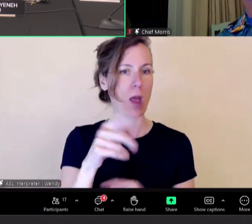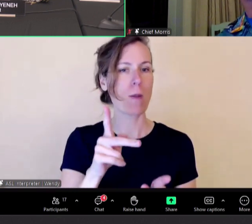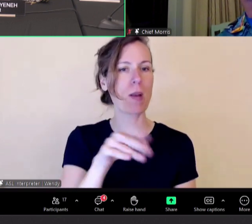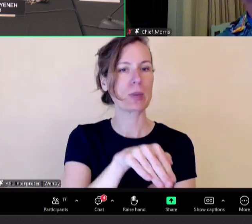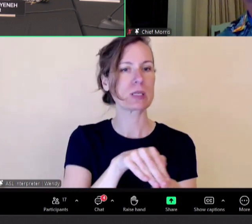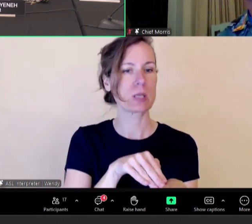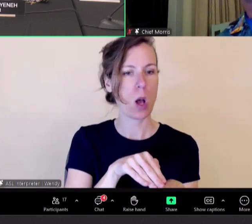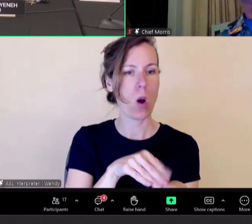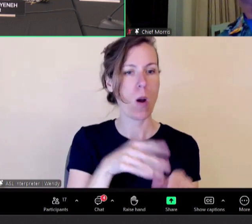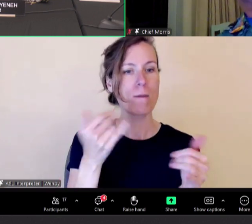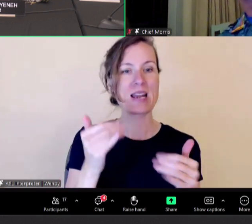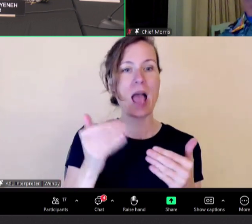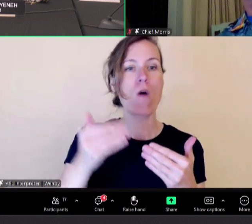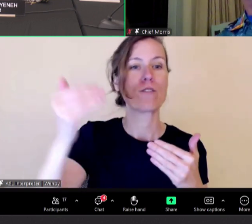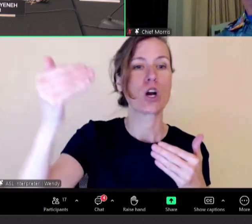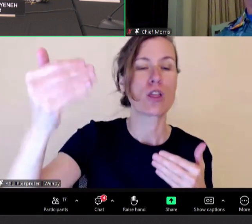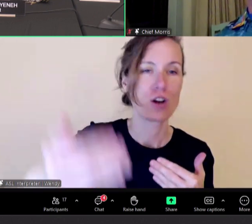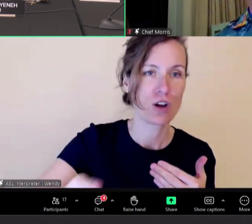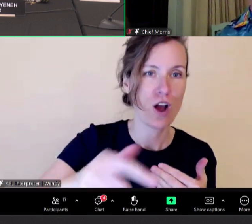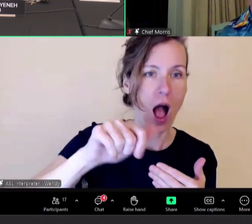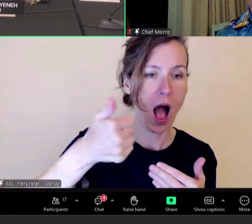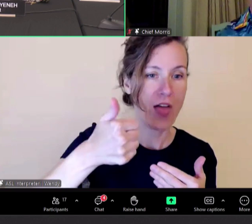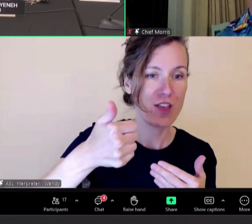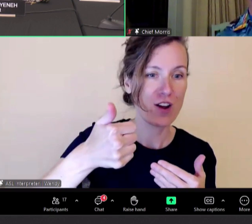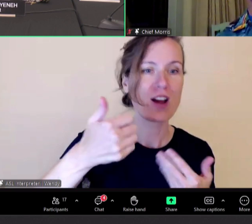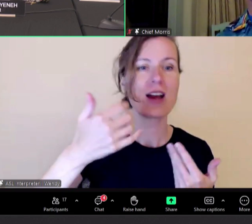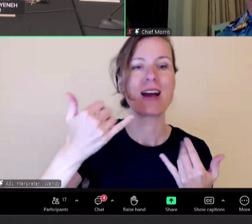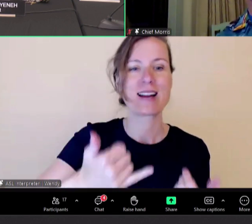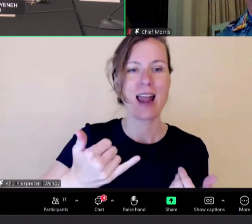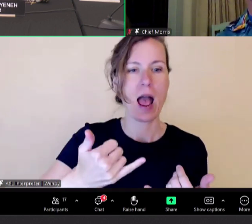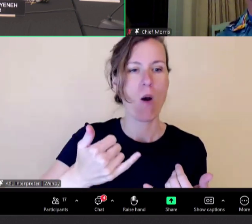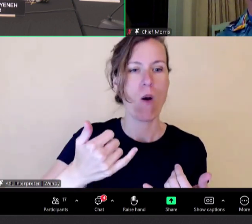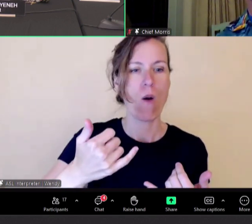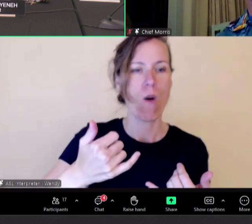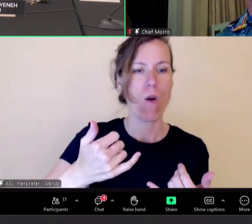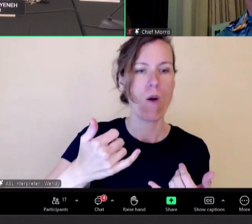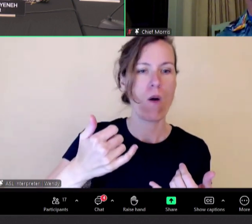Cheverly, that 100 violations turns into 200.